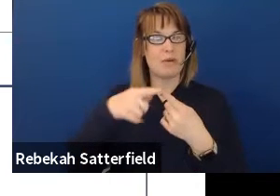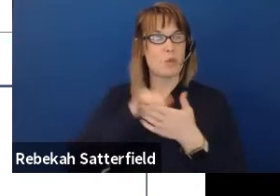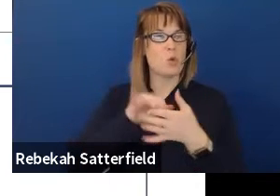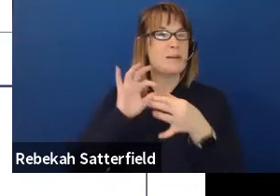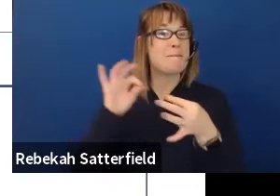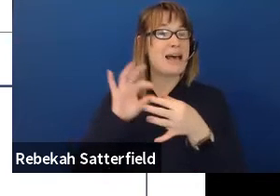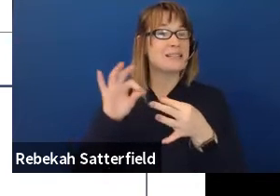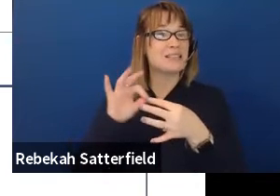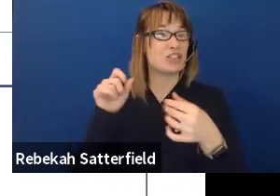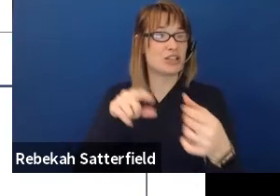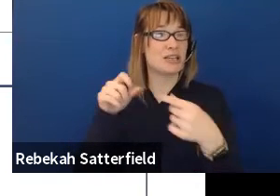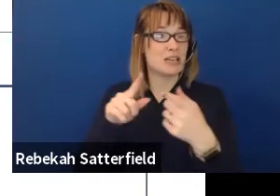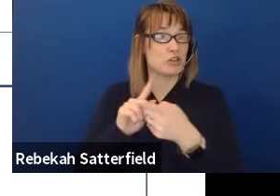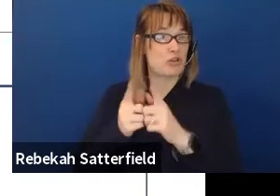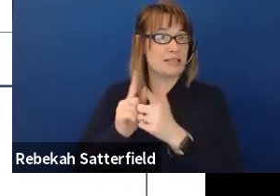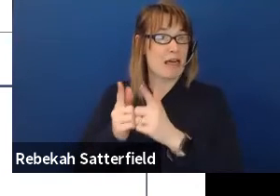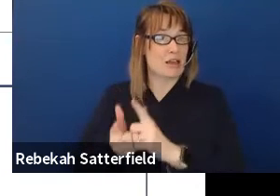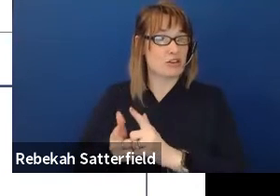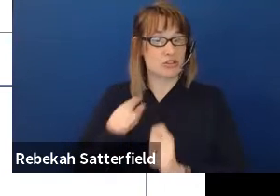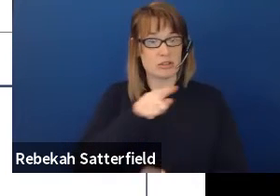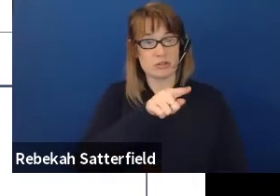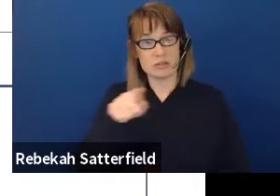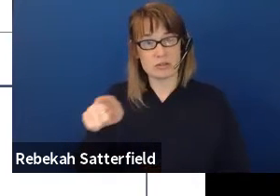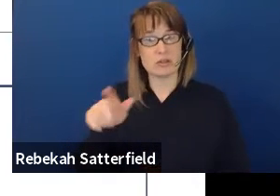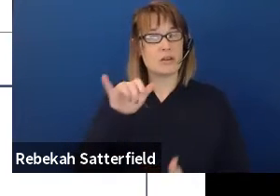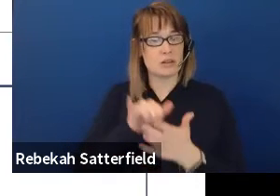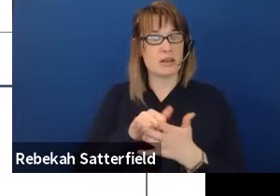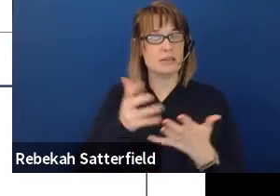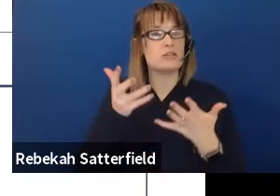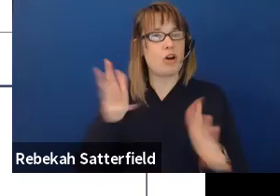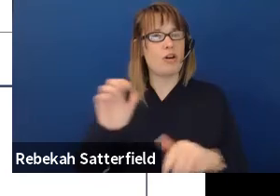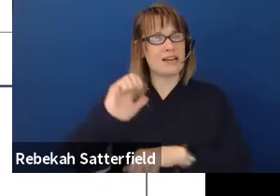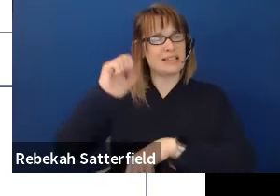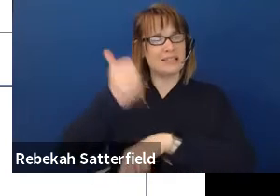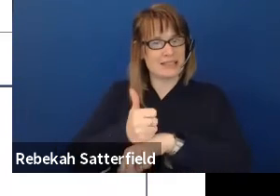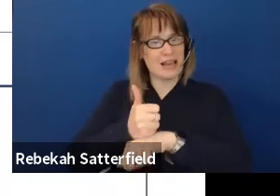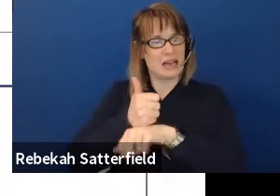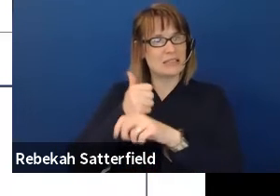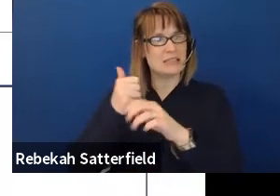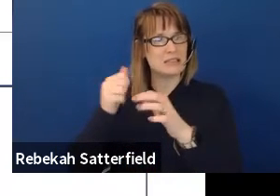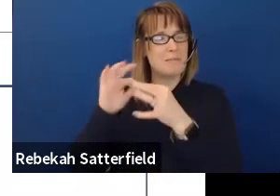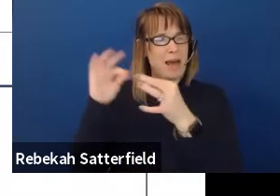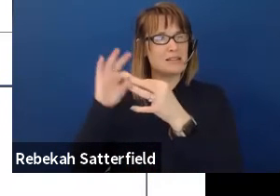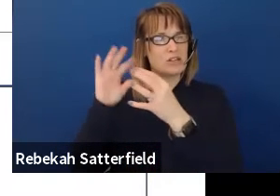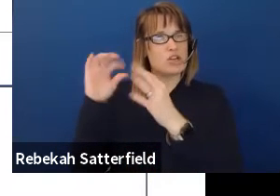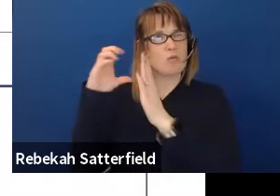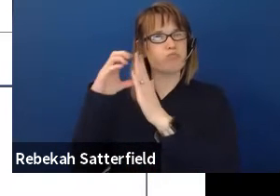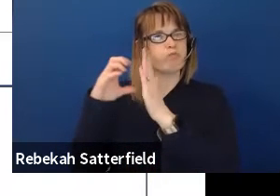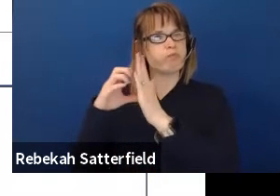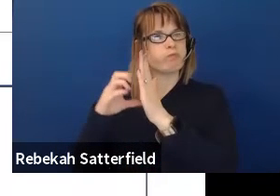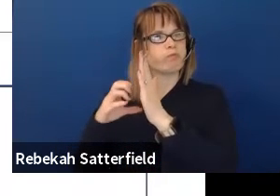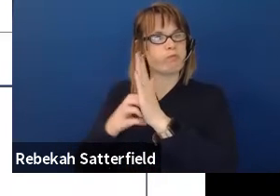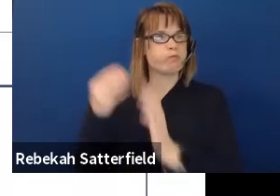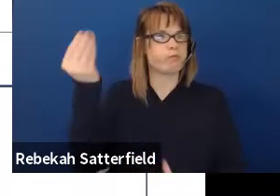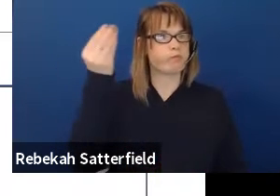messaging translation. So these again are pre-configured templates that you store within our platform. They're